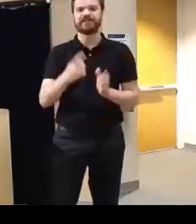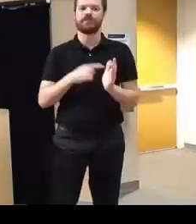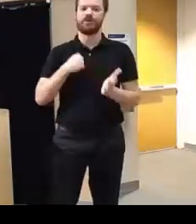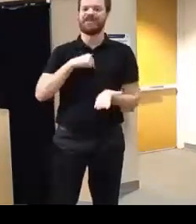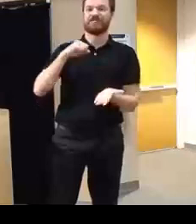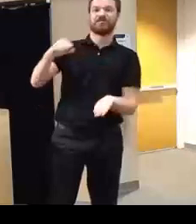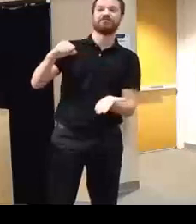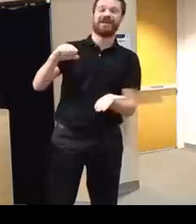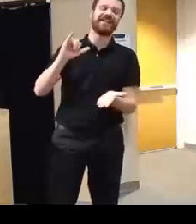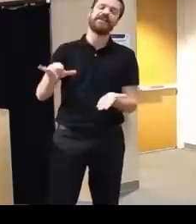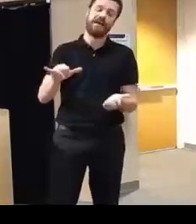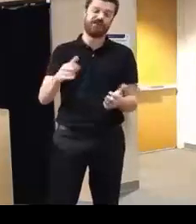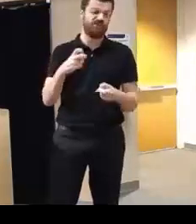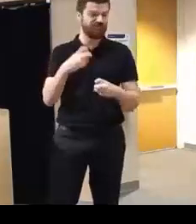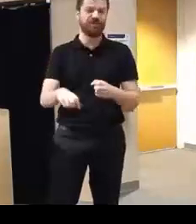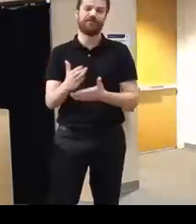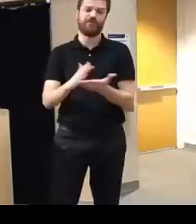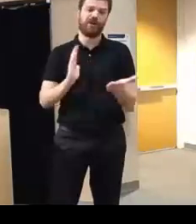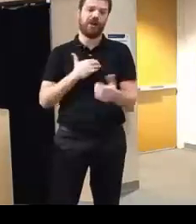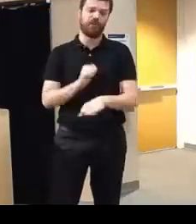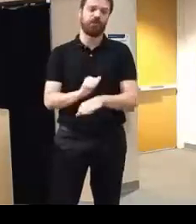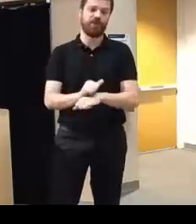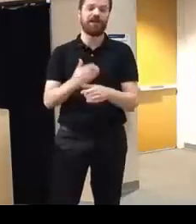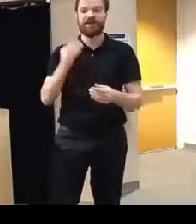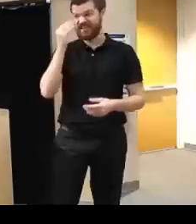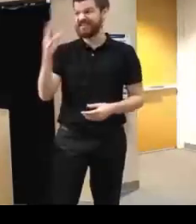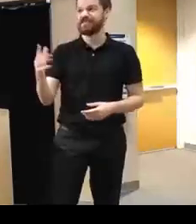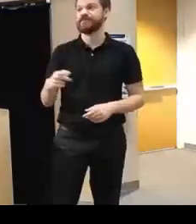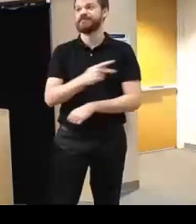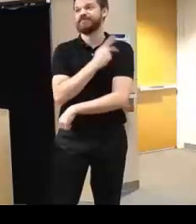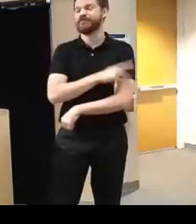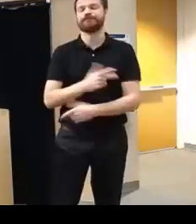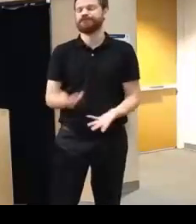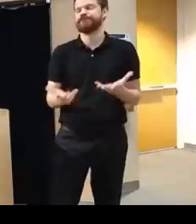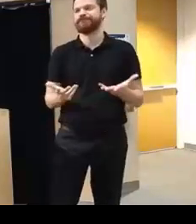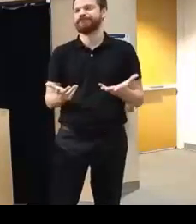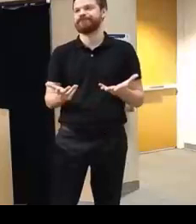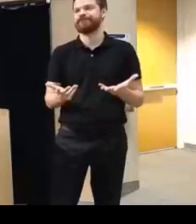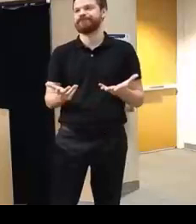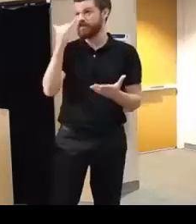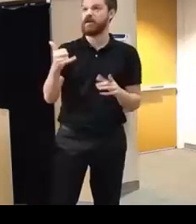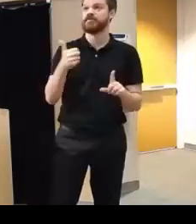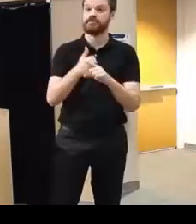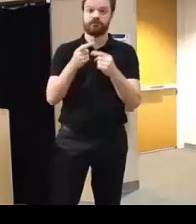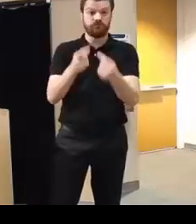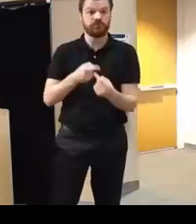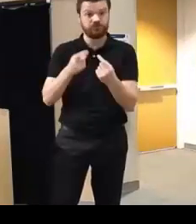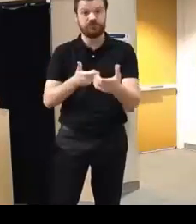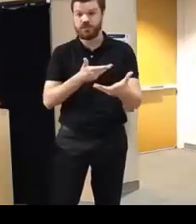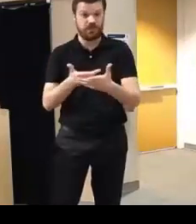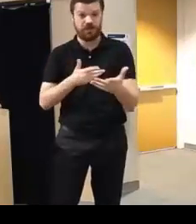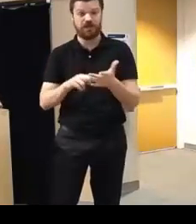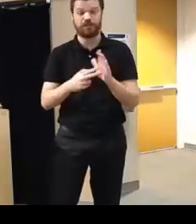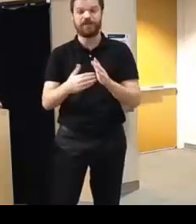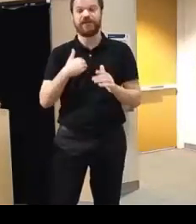is one of the hardest pieces of our work, is letting people know that this patient is not, just because they're difficult right now does not mean that they